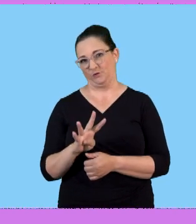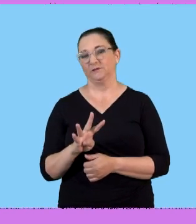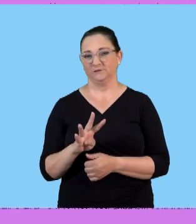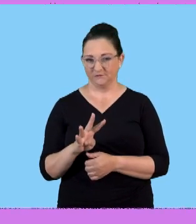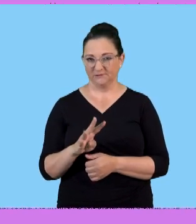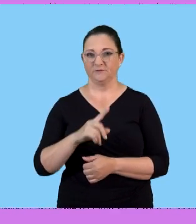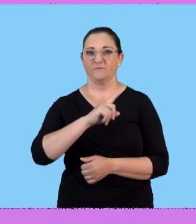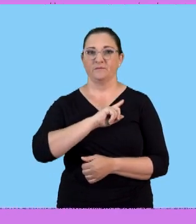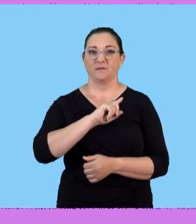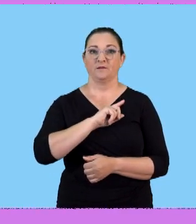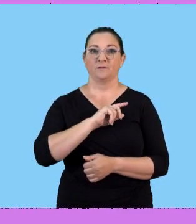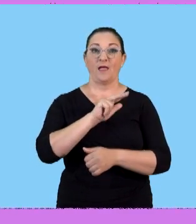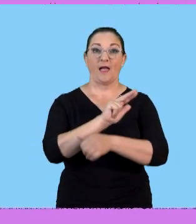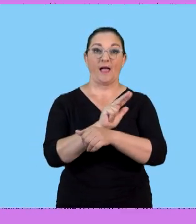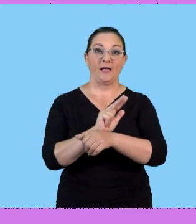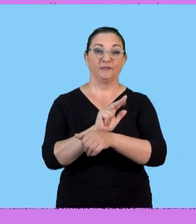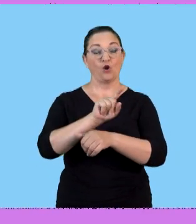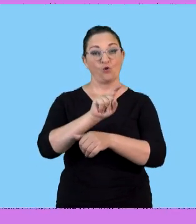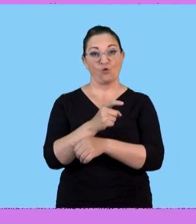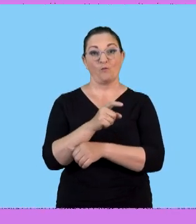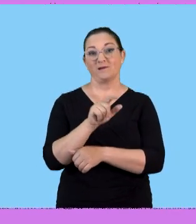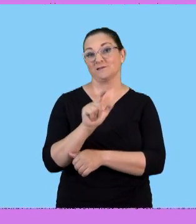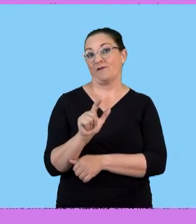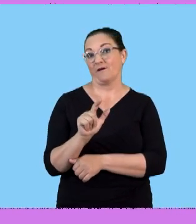basically, right? So therefore it will be